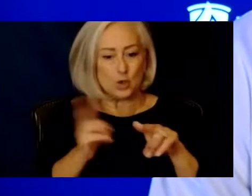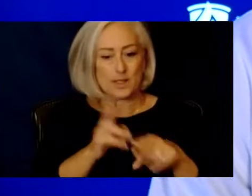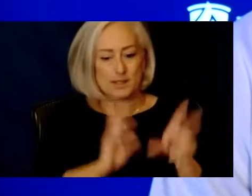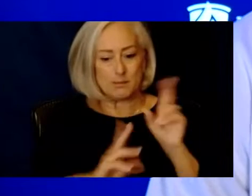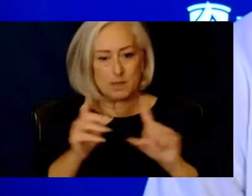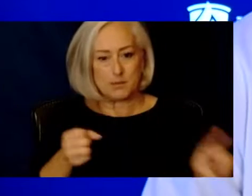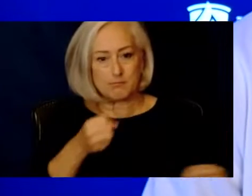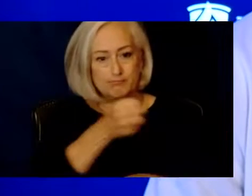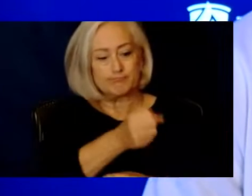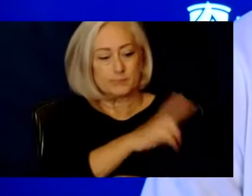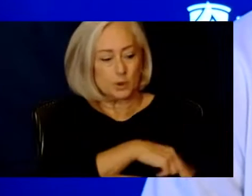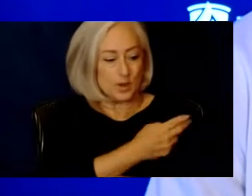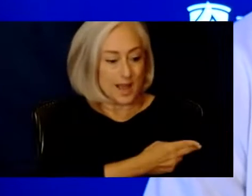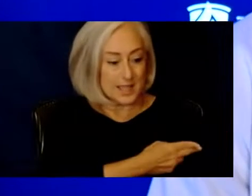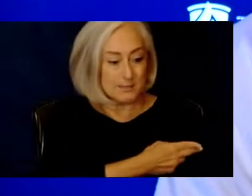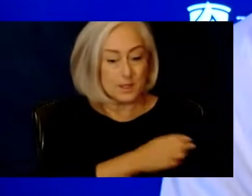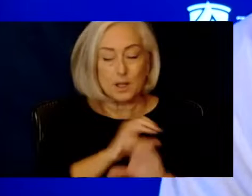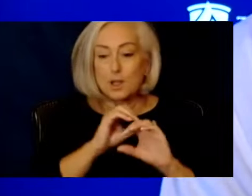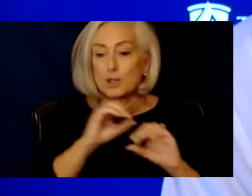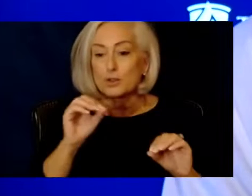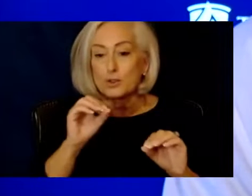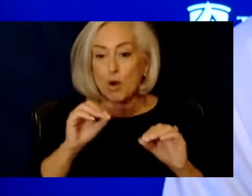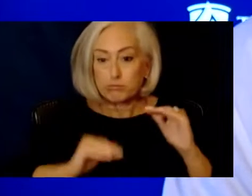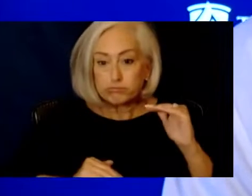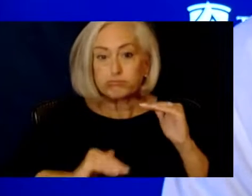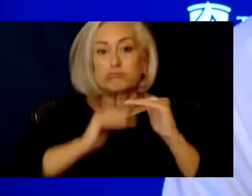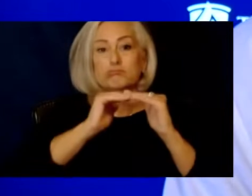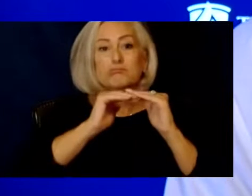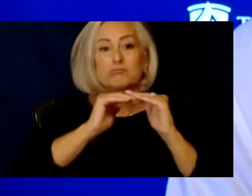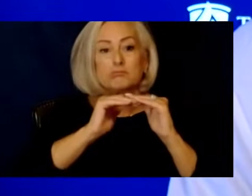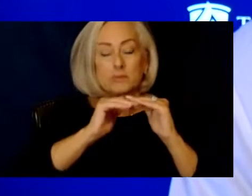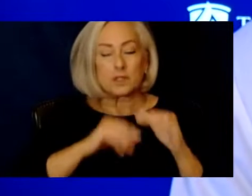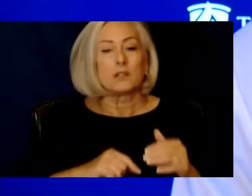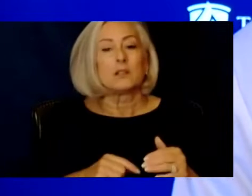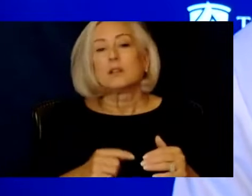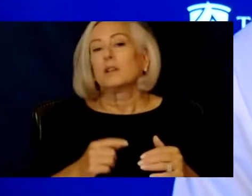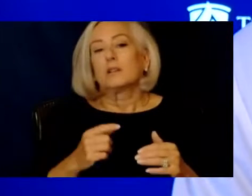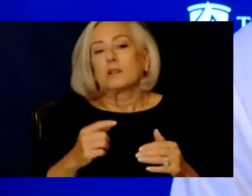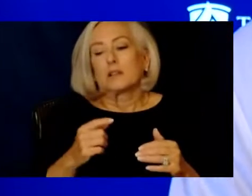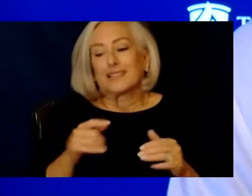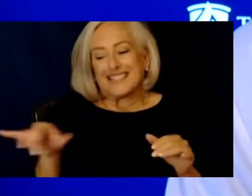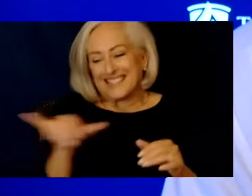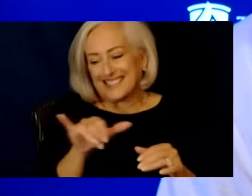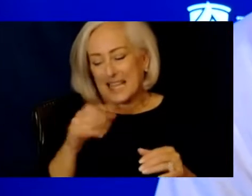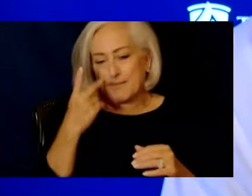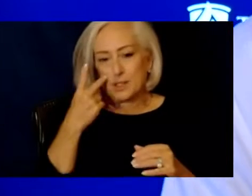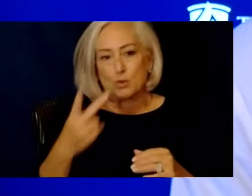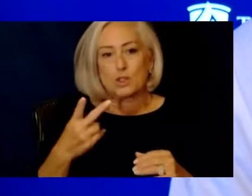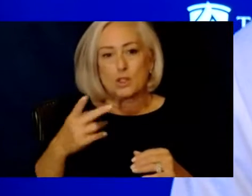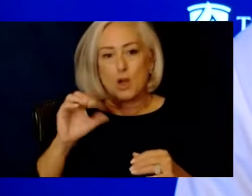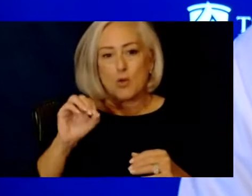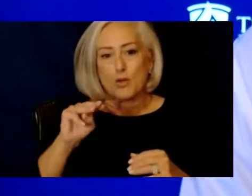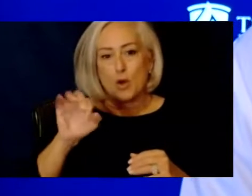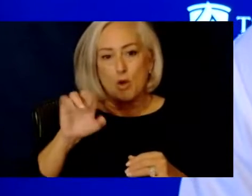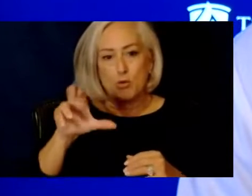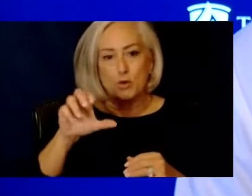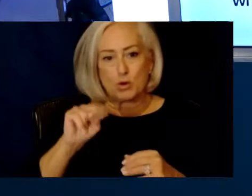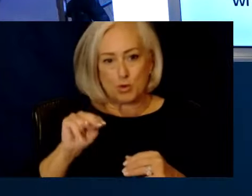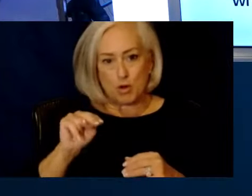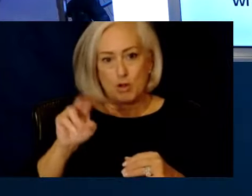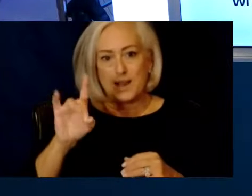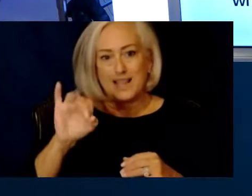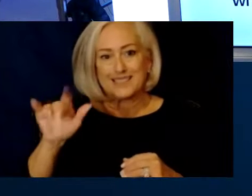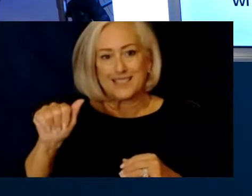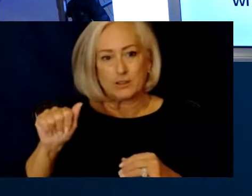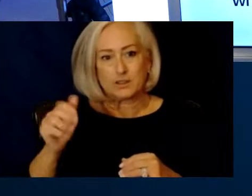peak, as we very clearly and evidently saw with that high surge of Delta and Omicron back in the winter. Yeah, we can see that